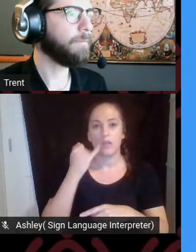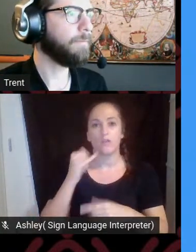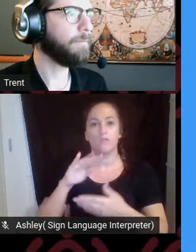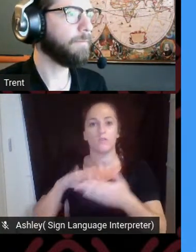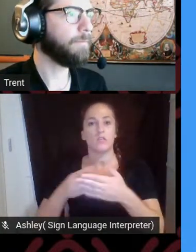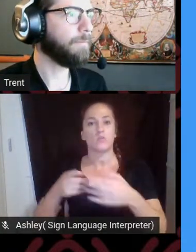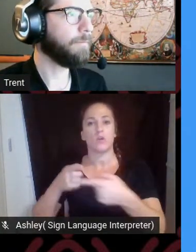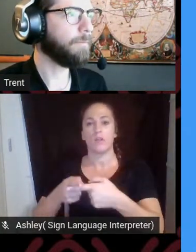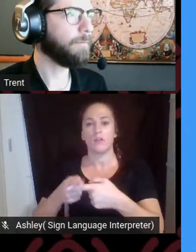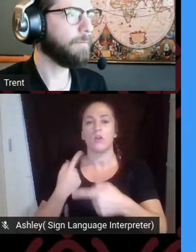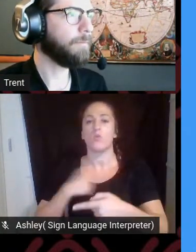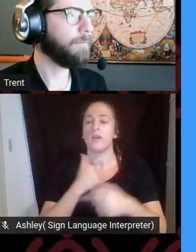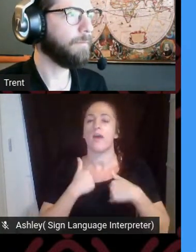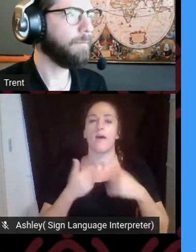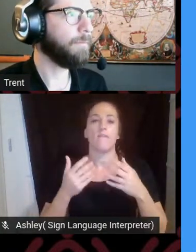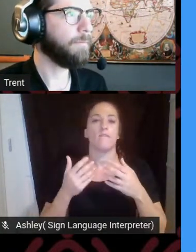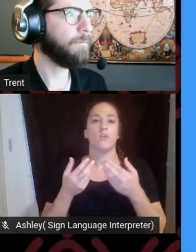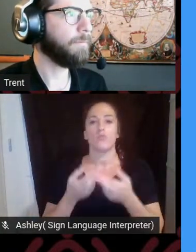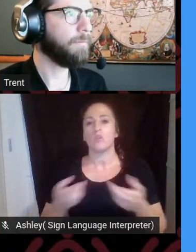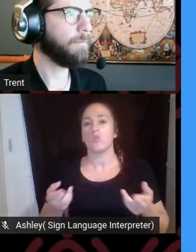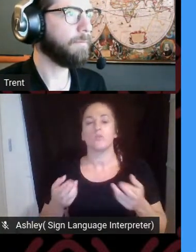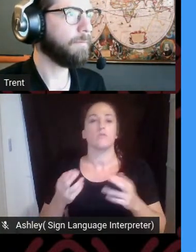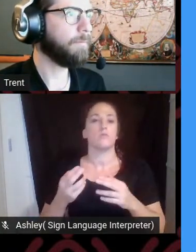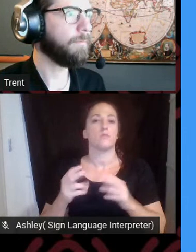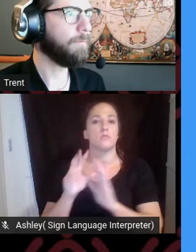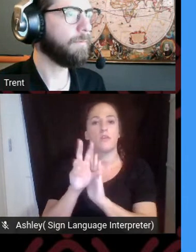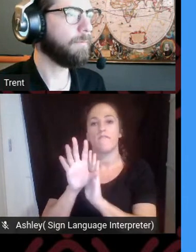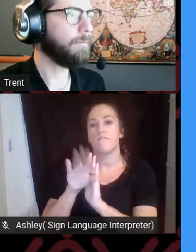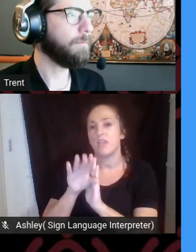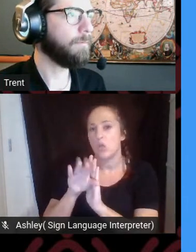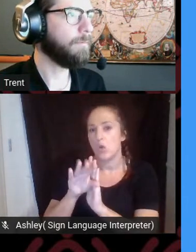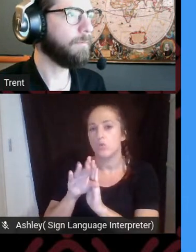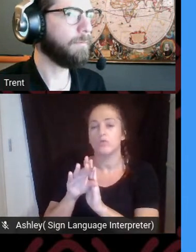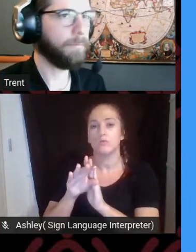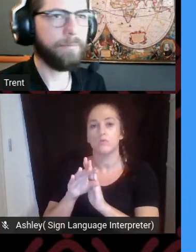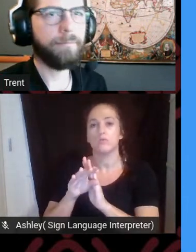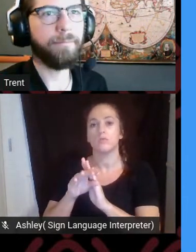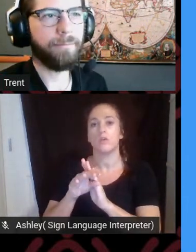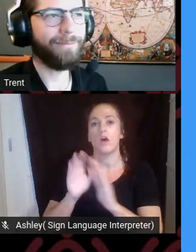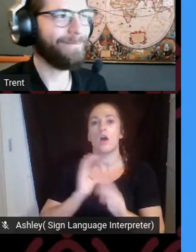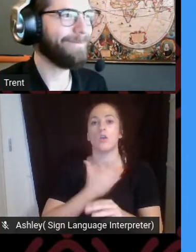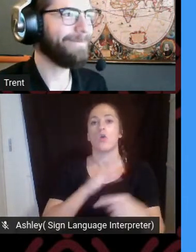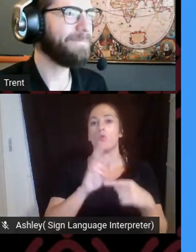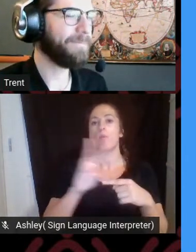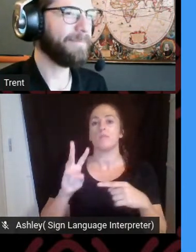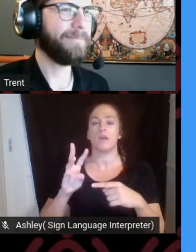tons and tons of resources, videos on our EdTech training website.